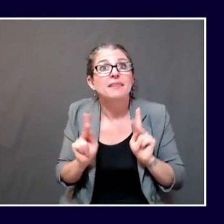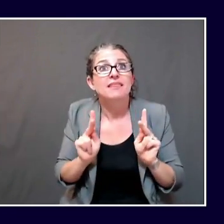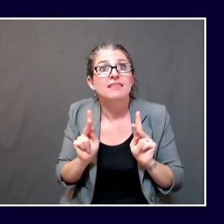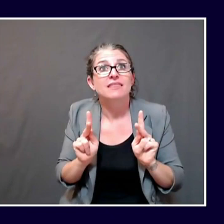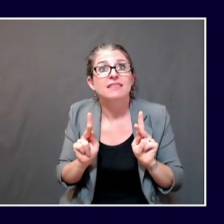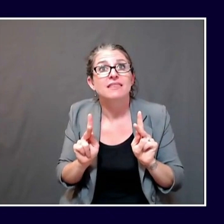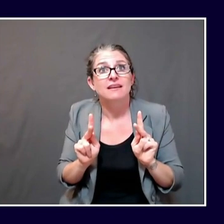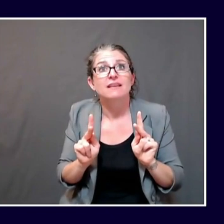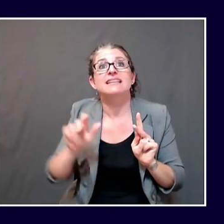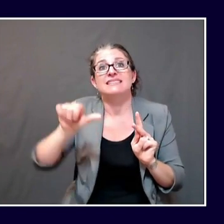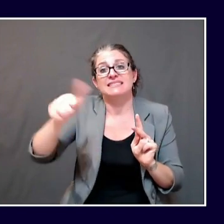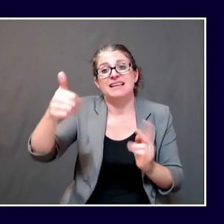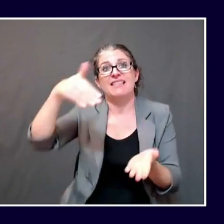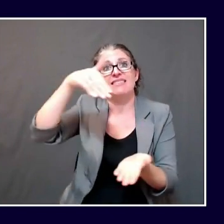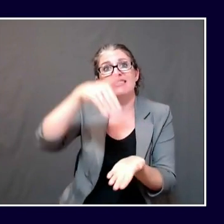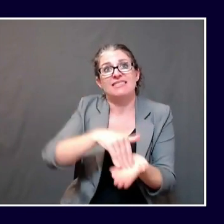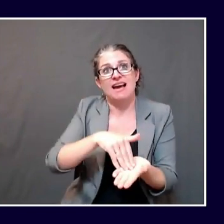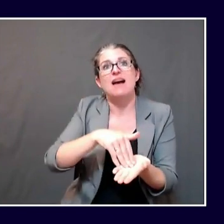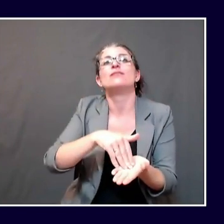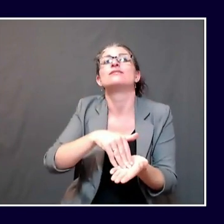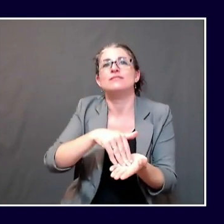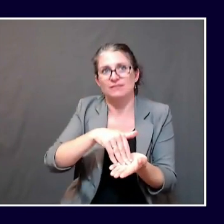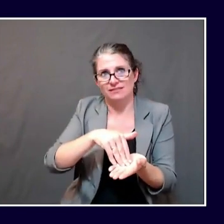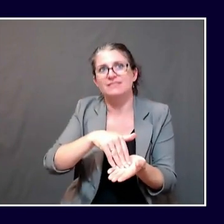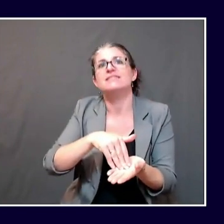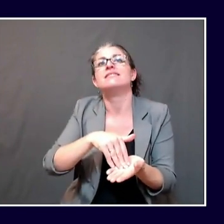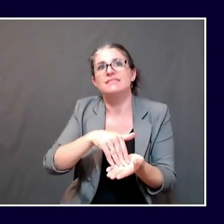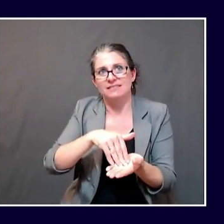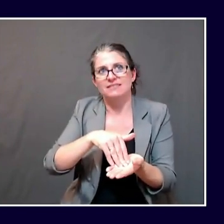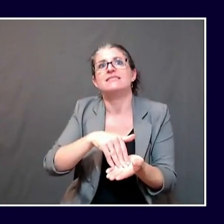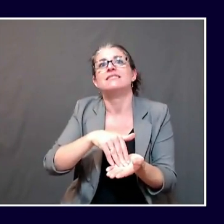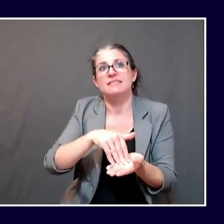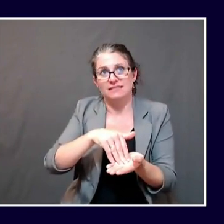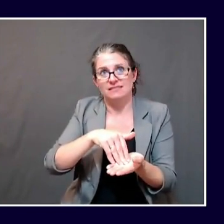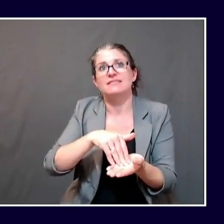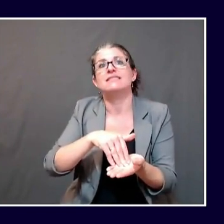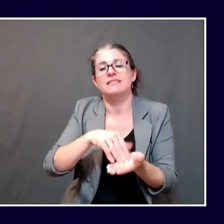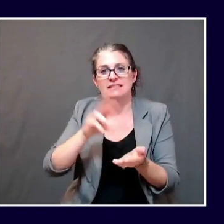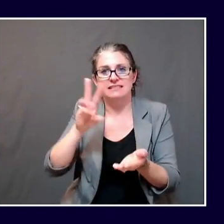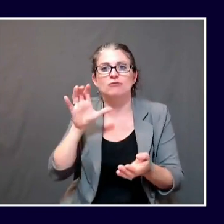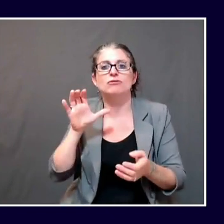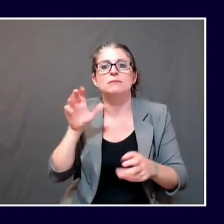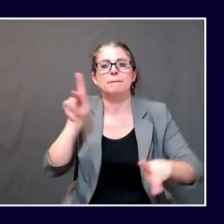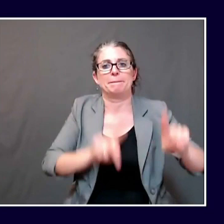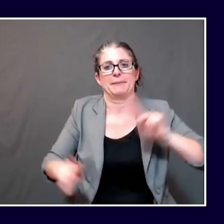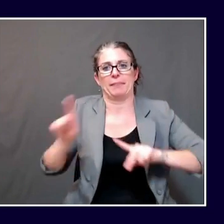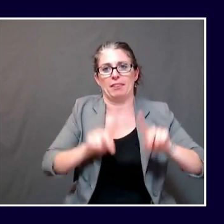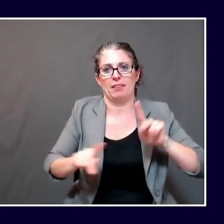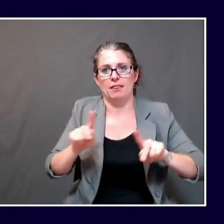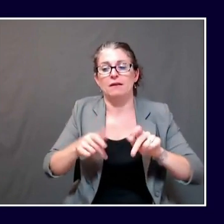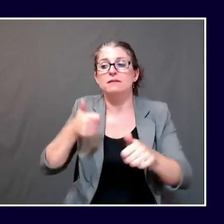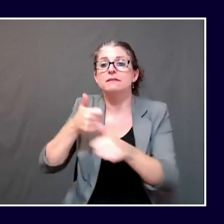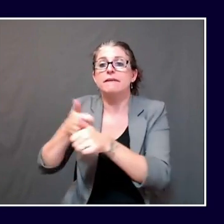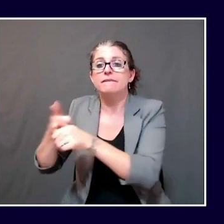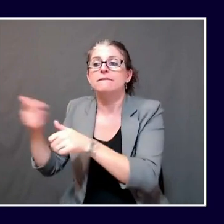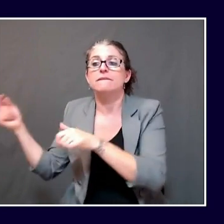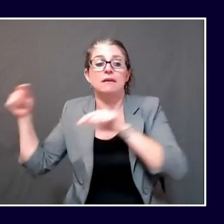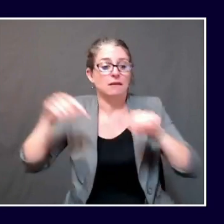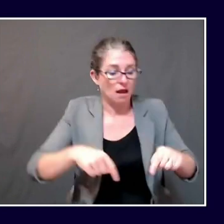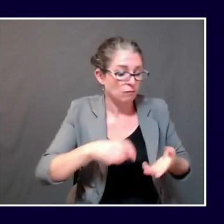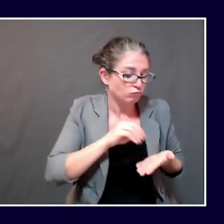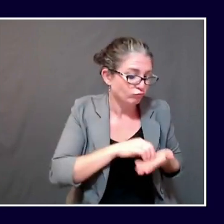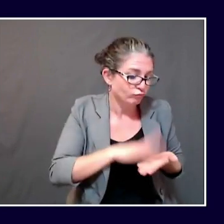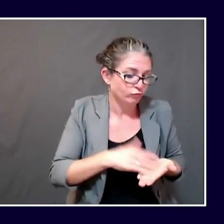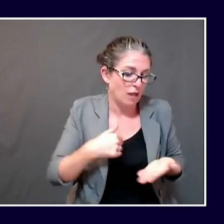10,600 individuals who listed their address as being out of state who have gotten a COVID-19 test in